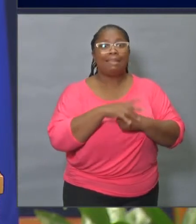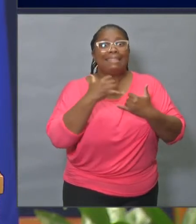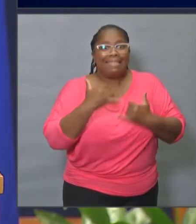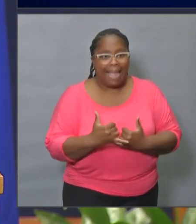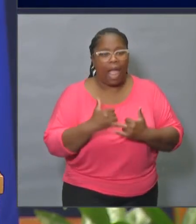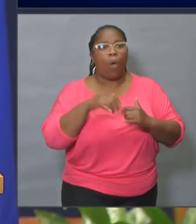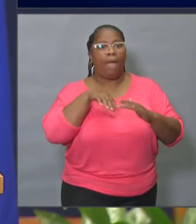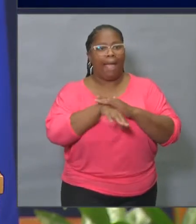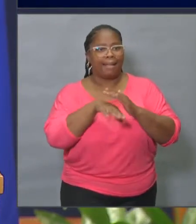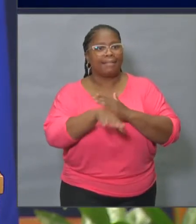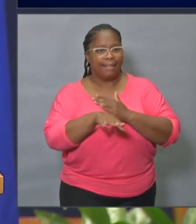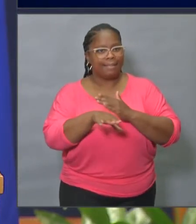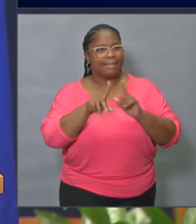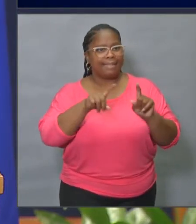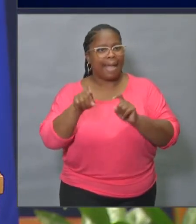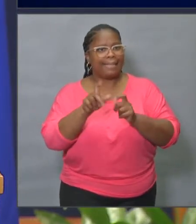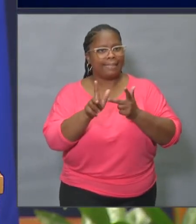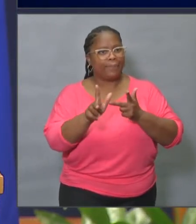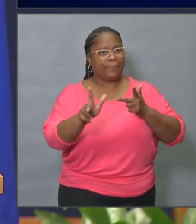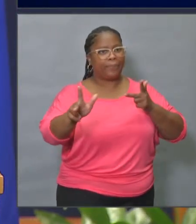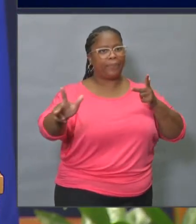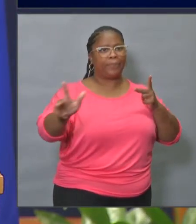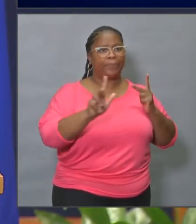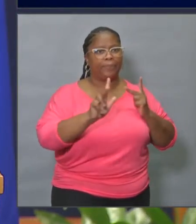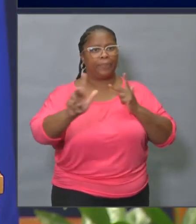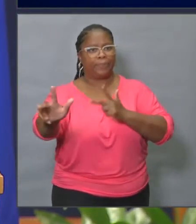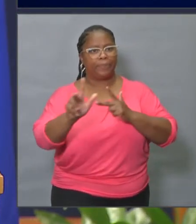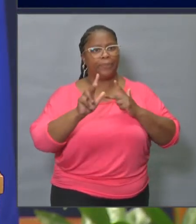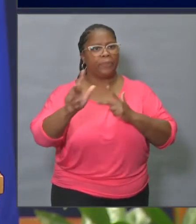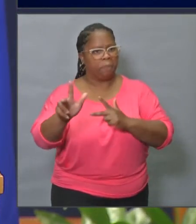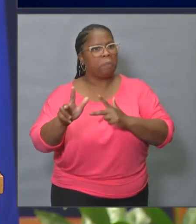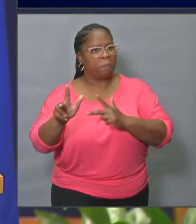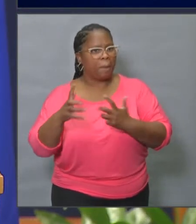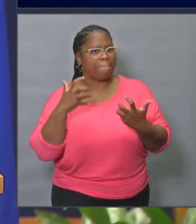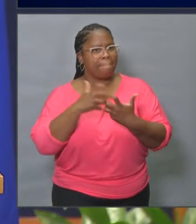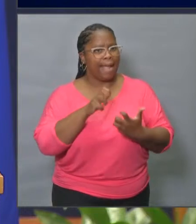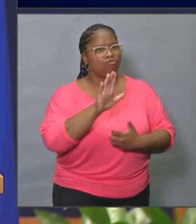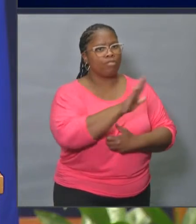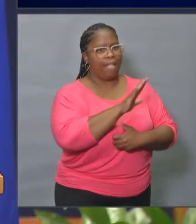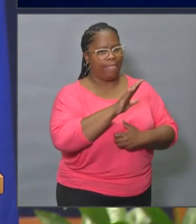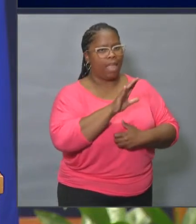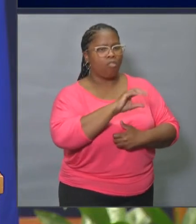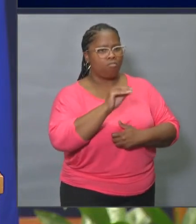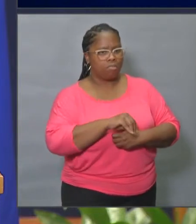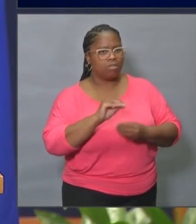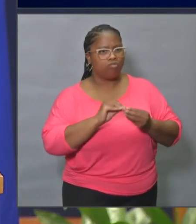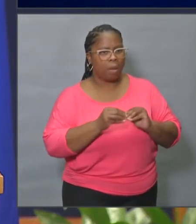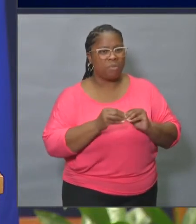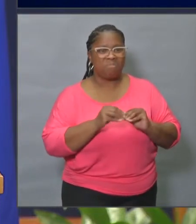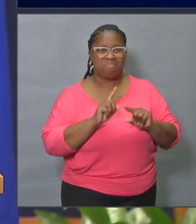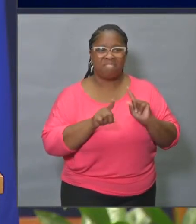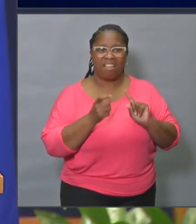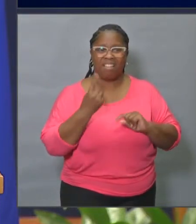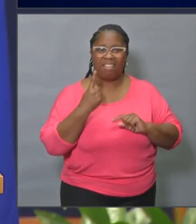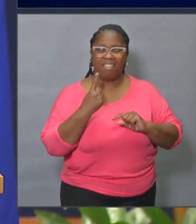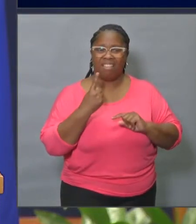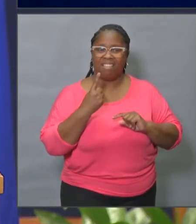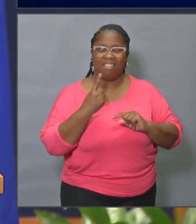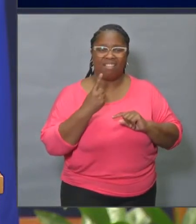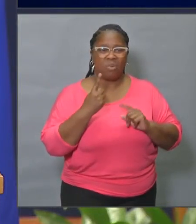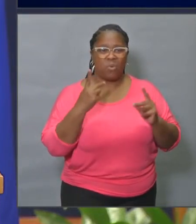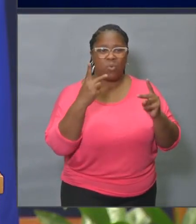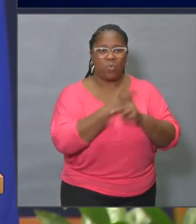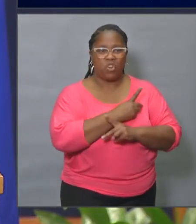services in a manner that's proportionate to the overall population. But given how the death and case rate is